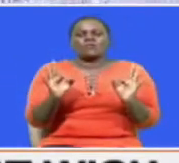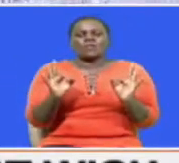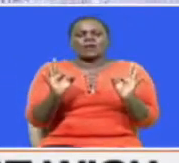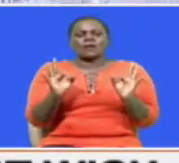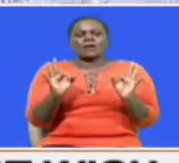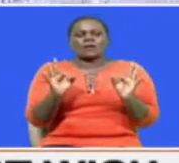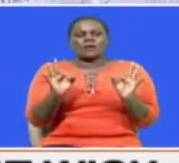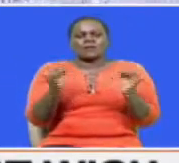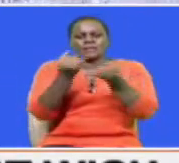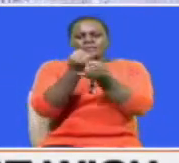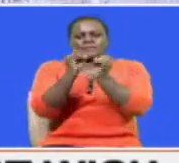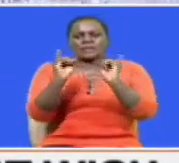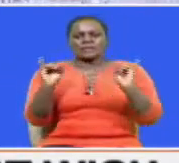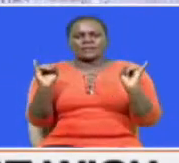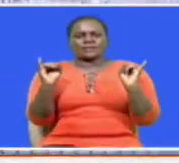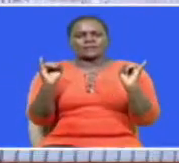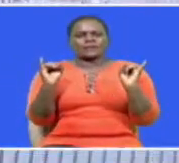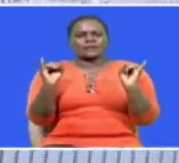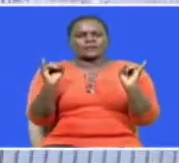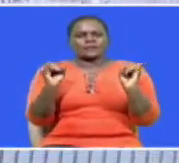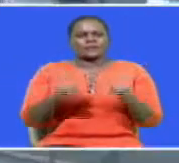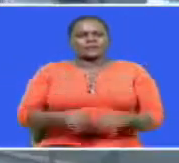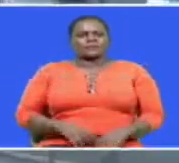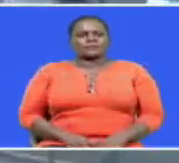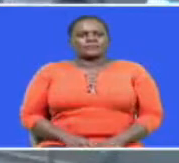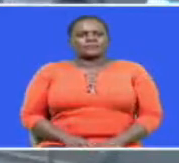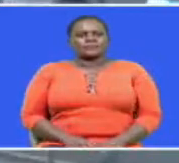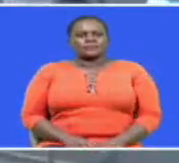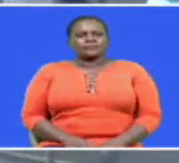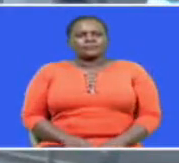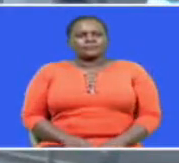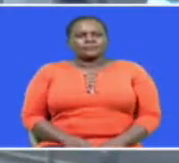and independence. David Mutho. Circling back to our